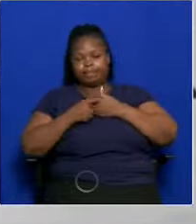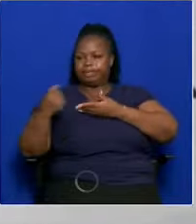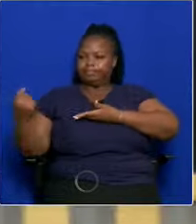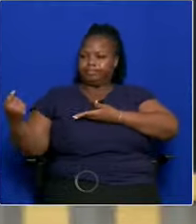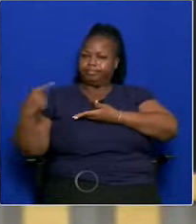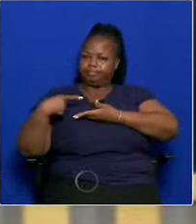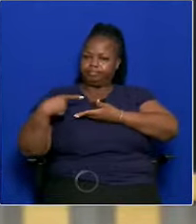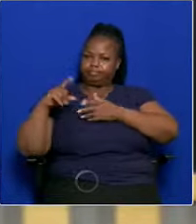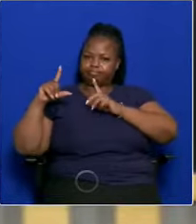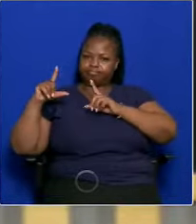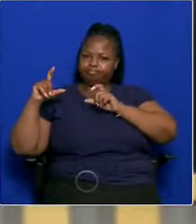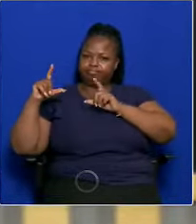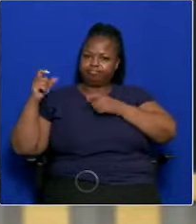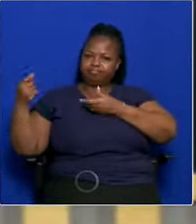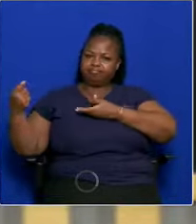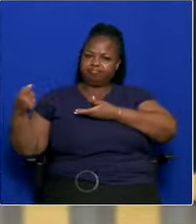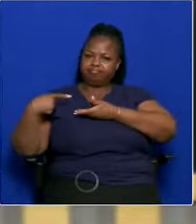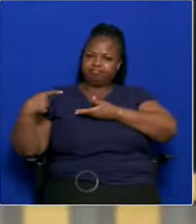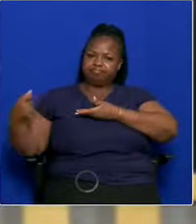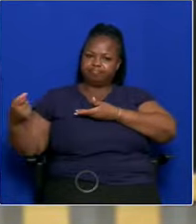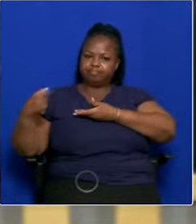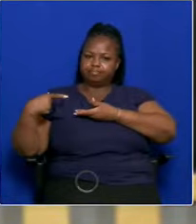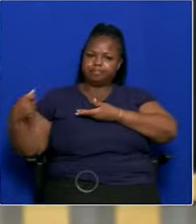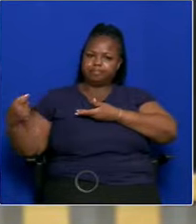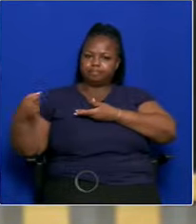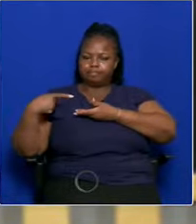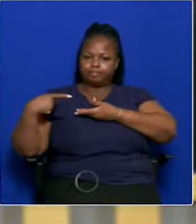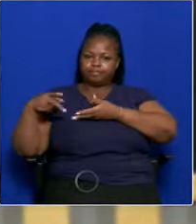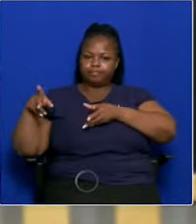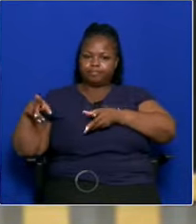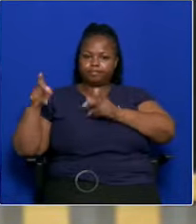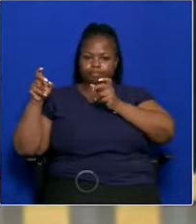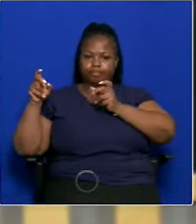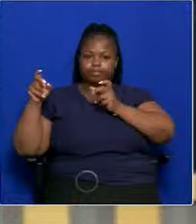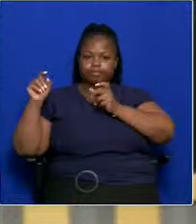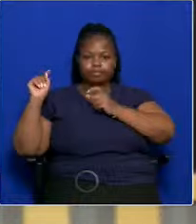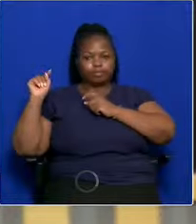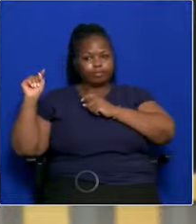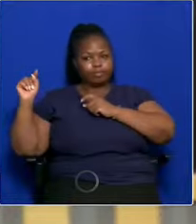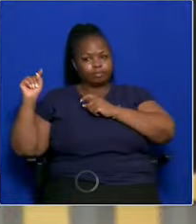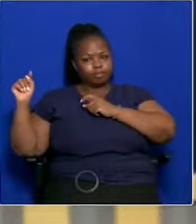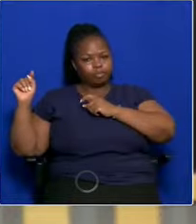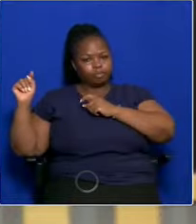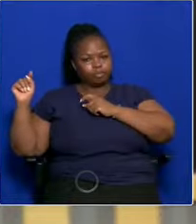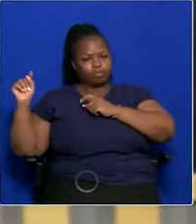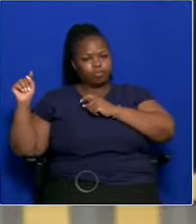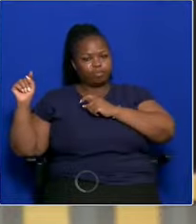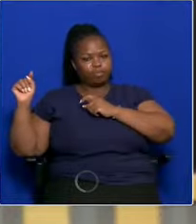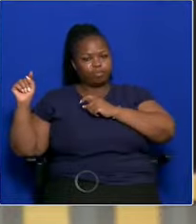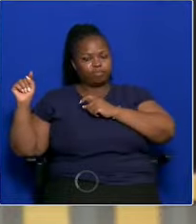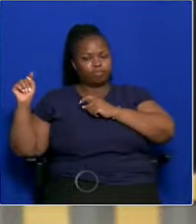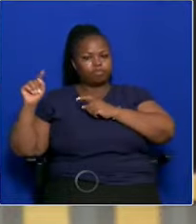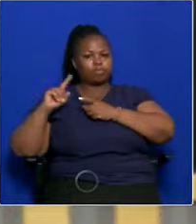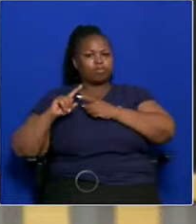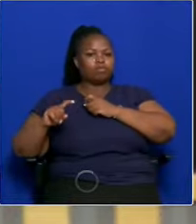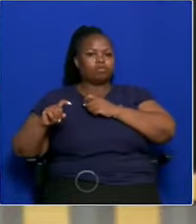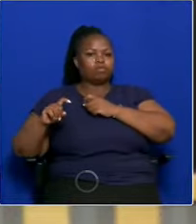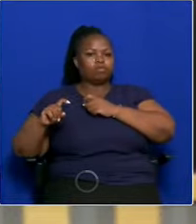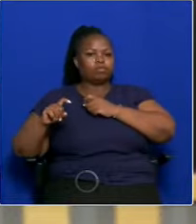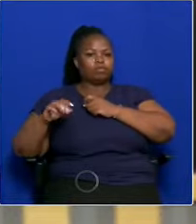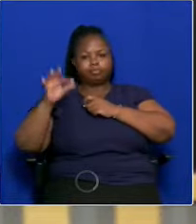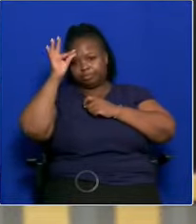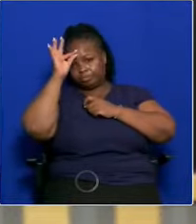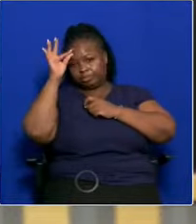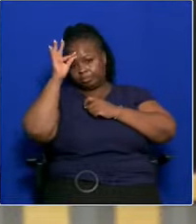Sergeant Nkosi sends you what he's able to pull out from SAPS's